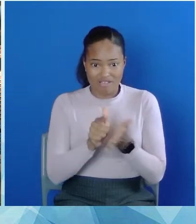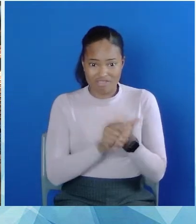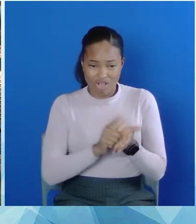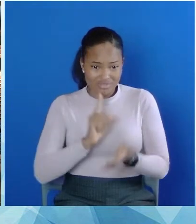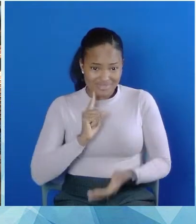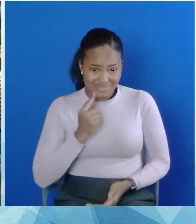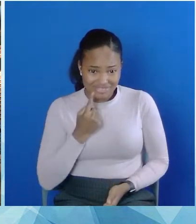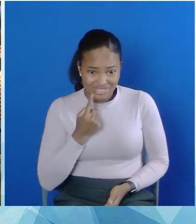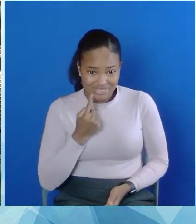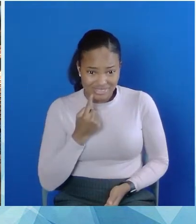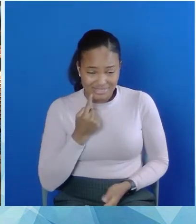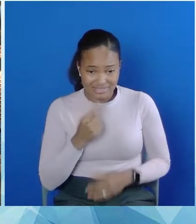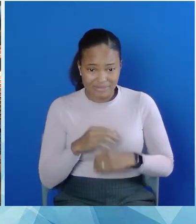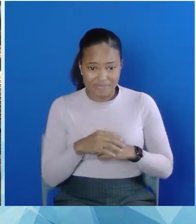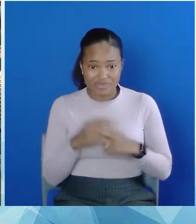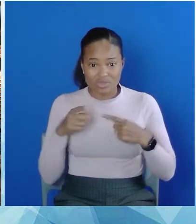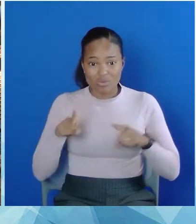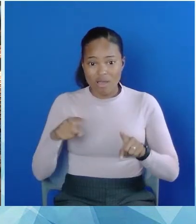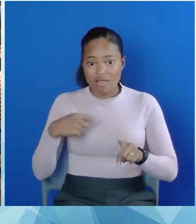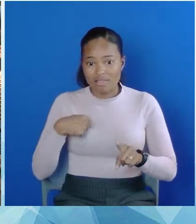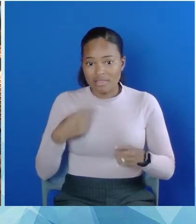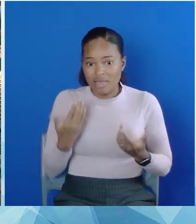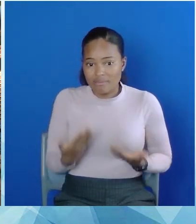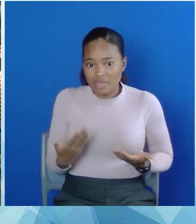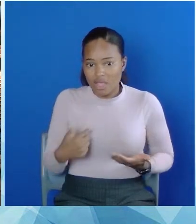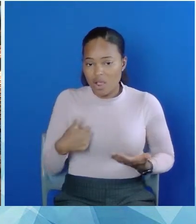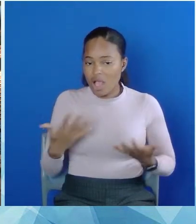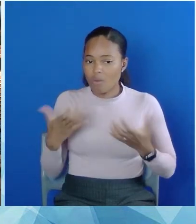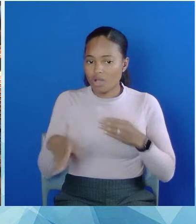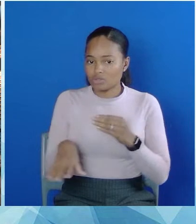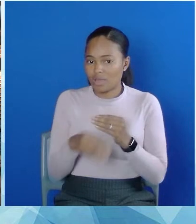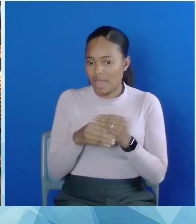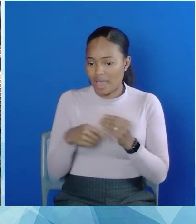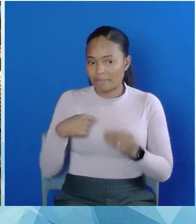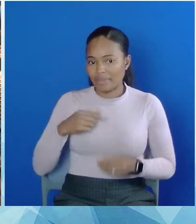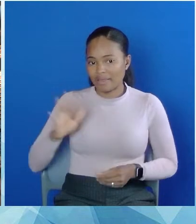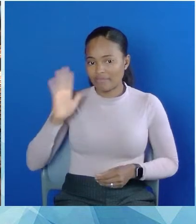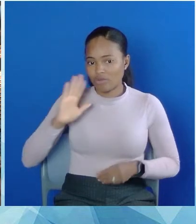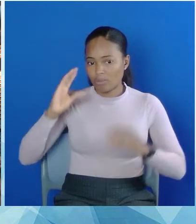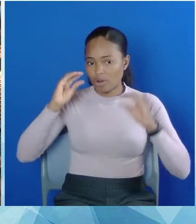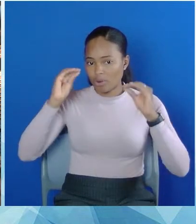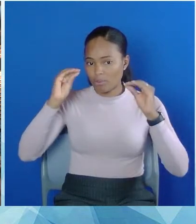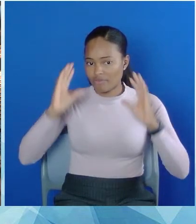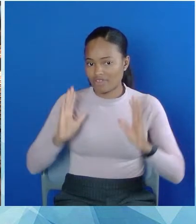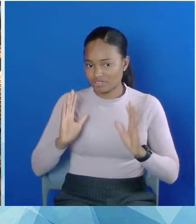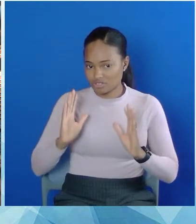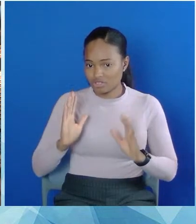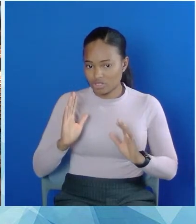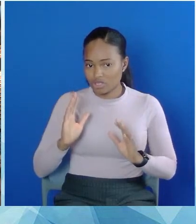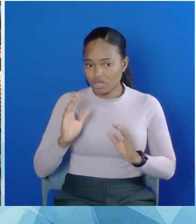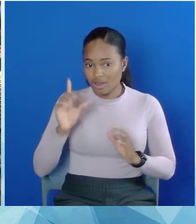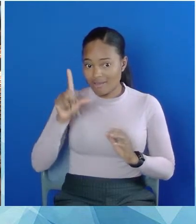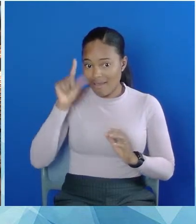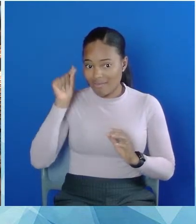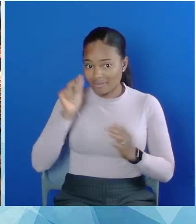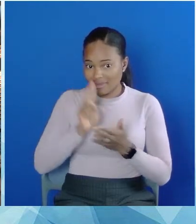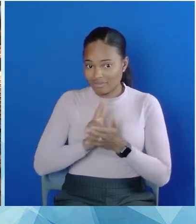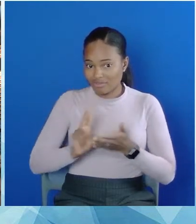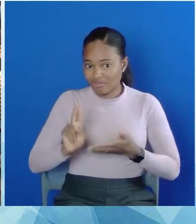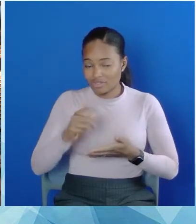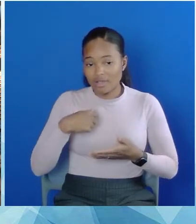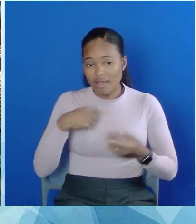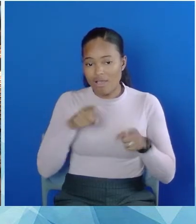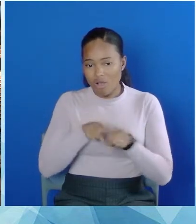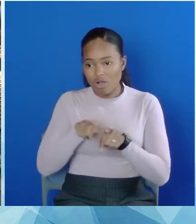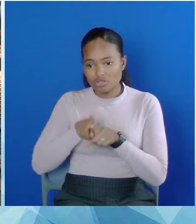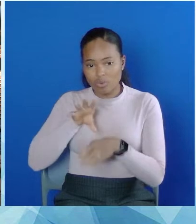While I'm here, I would like to add that as a former professor of math at Gallaudet University, I also served on